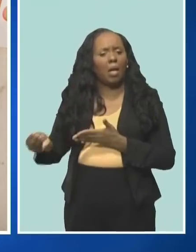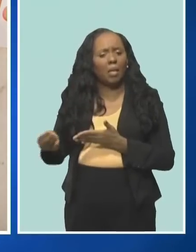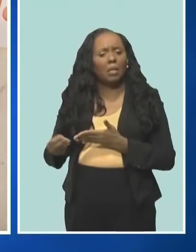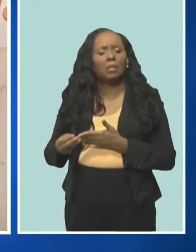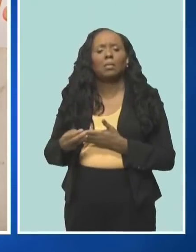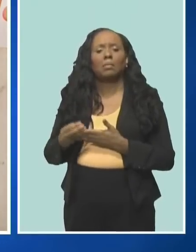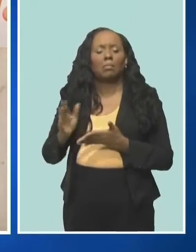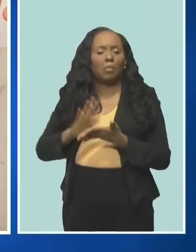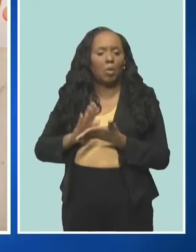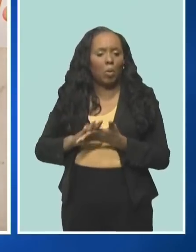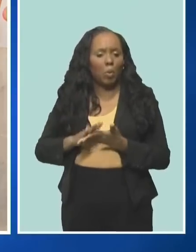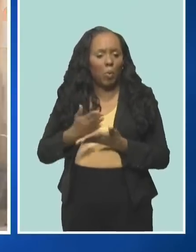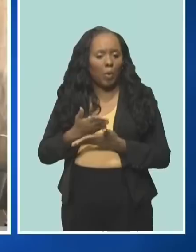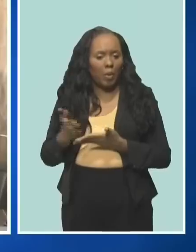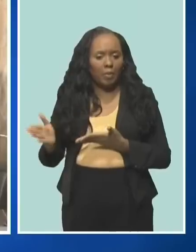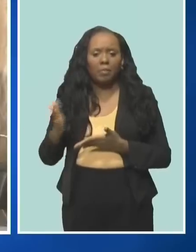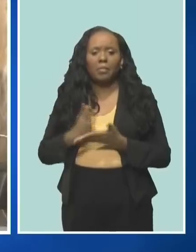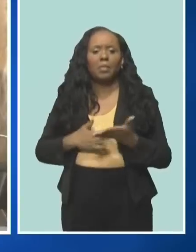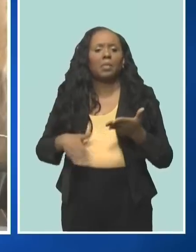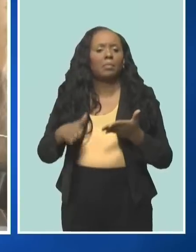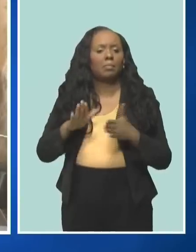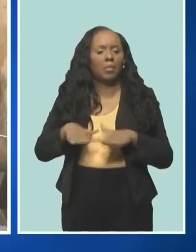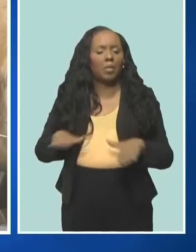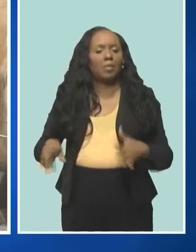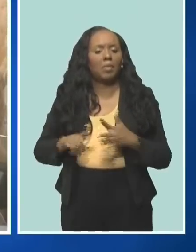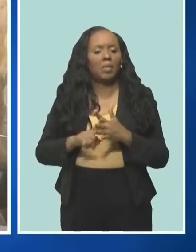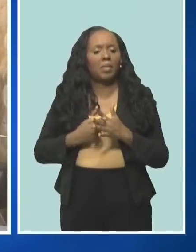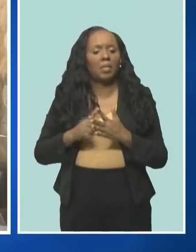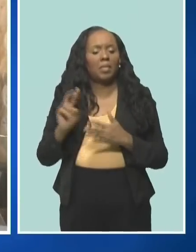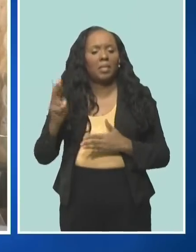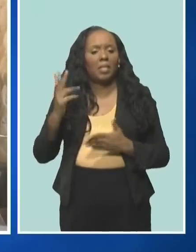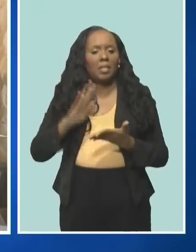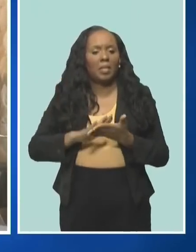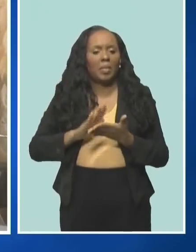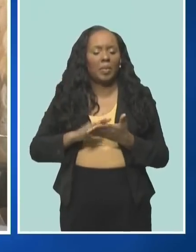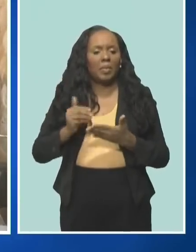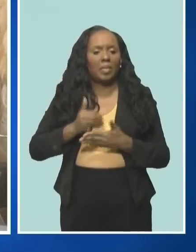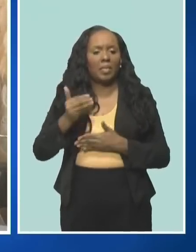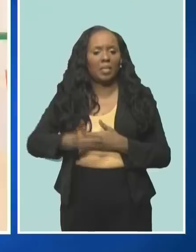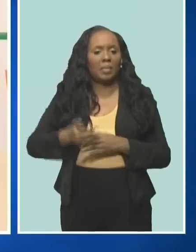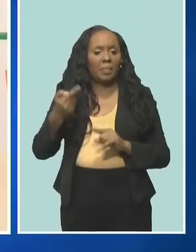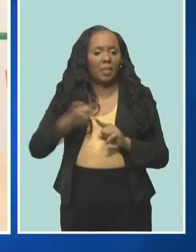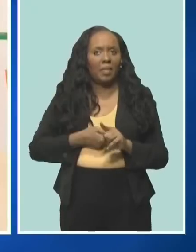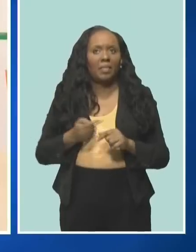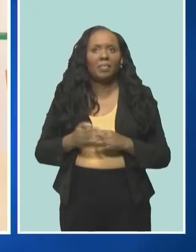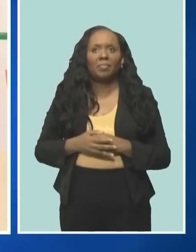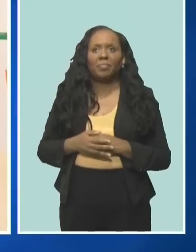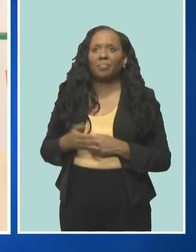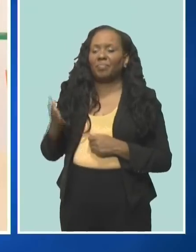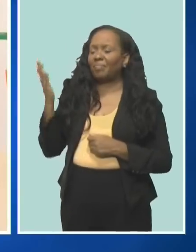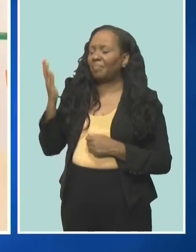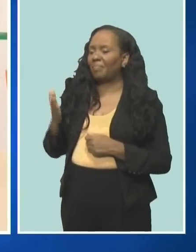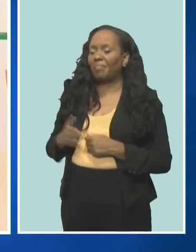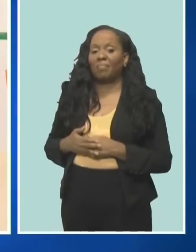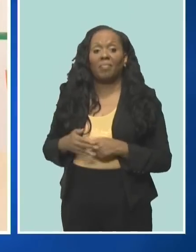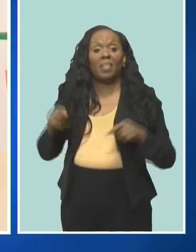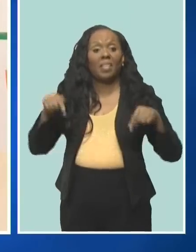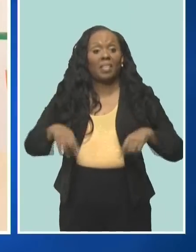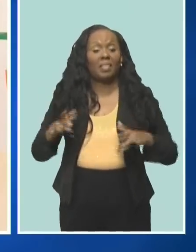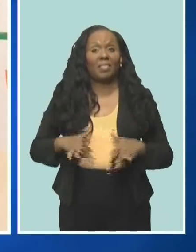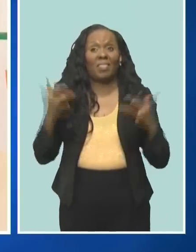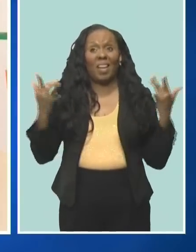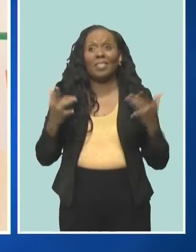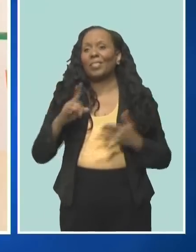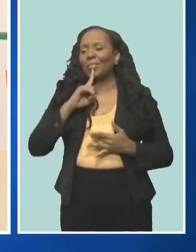the students who are about to start secondary school next month. This back-to-school event is